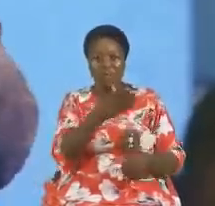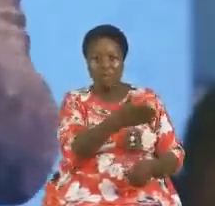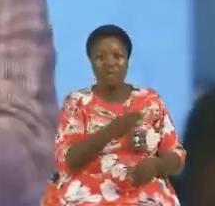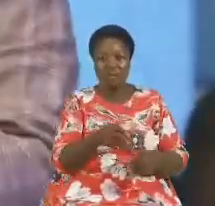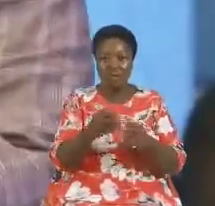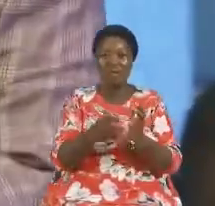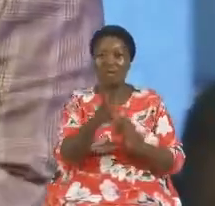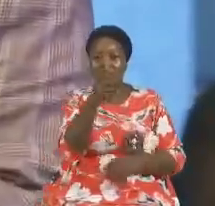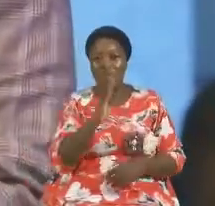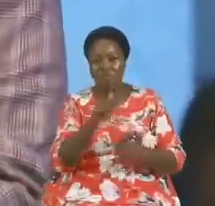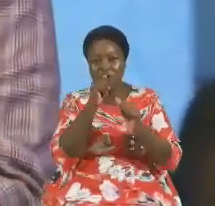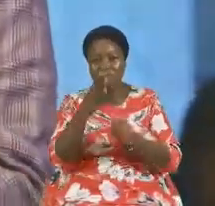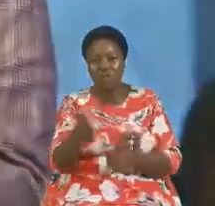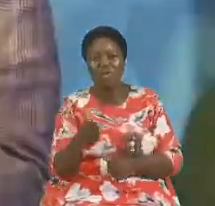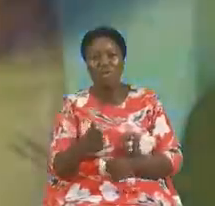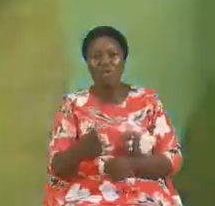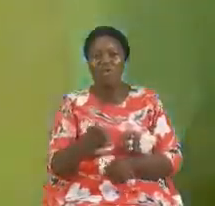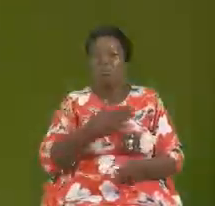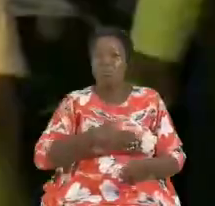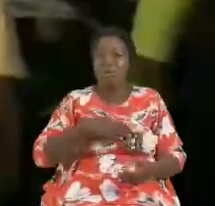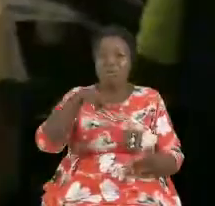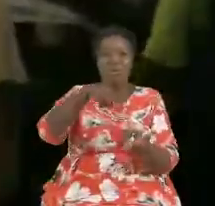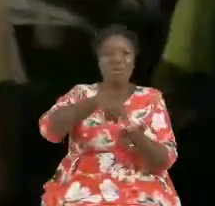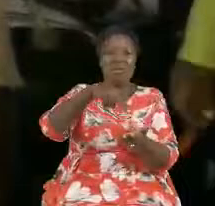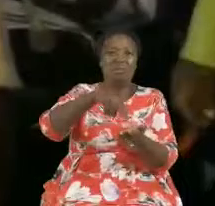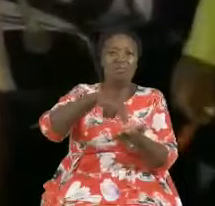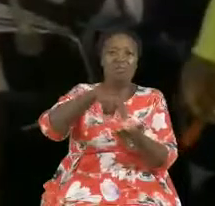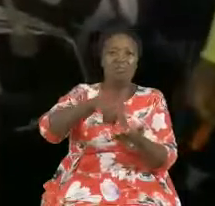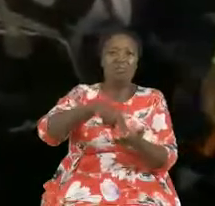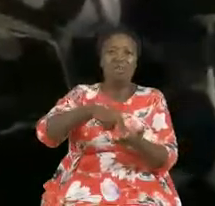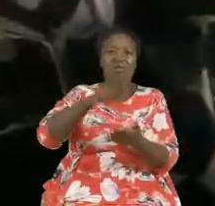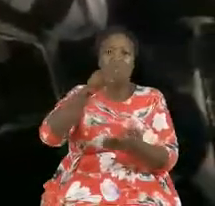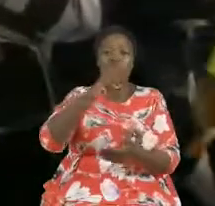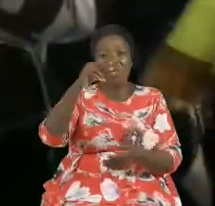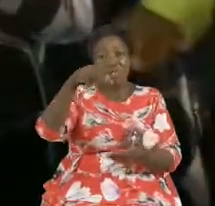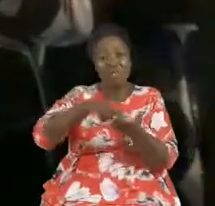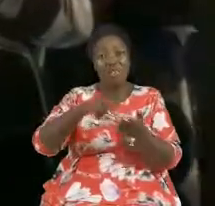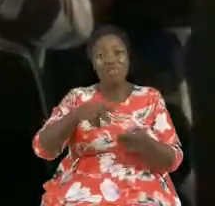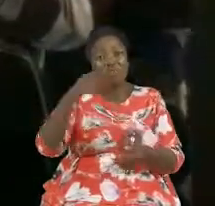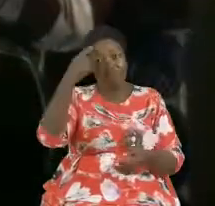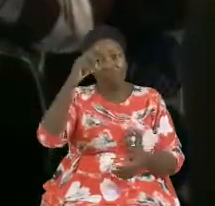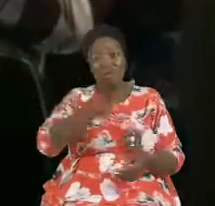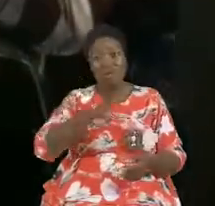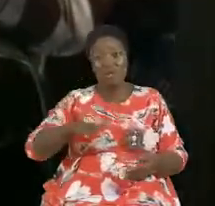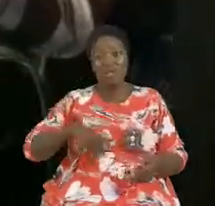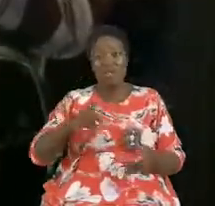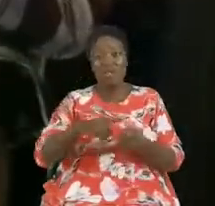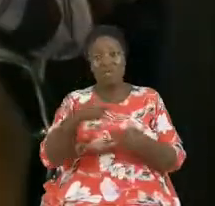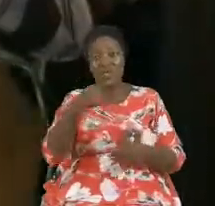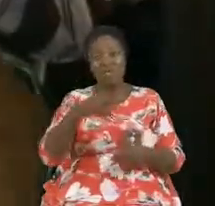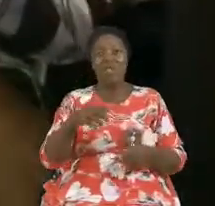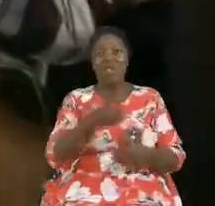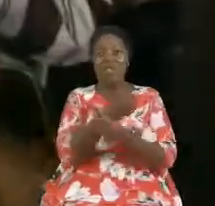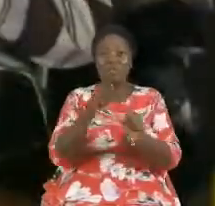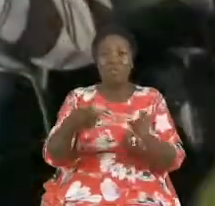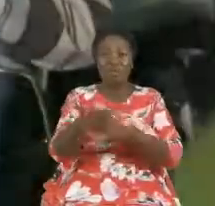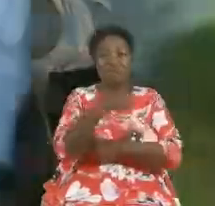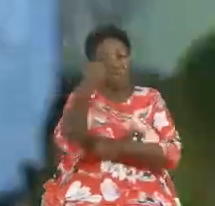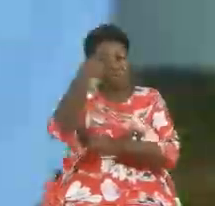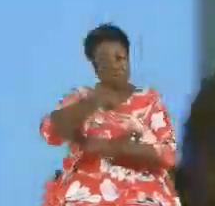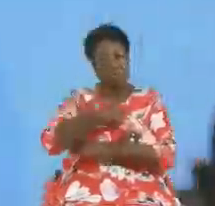you are raising up your hand, God bless you there. God bless you there. Please stand up. You are standing up for Christ. You are